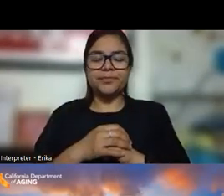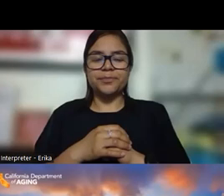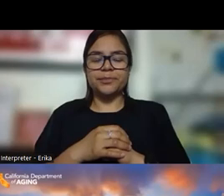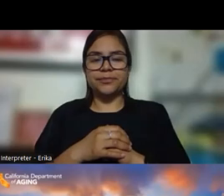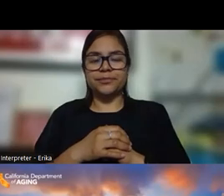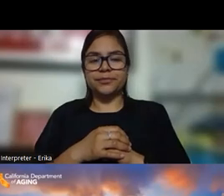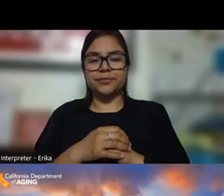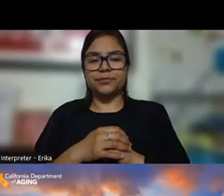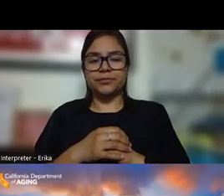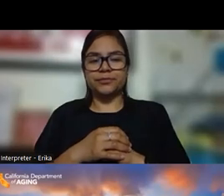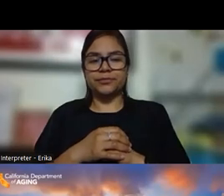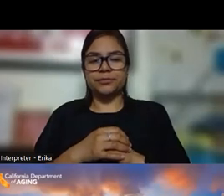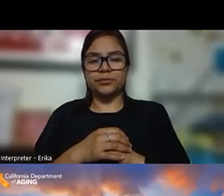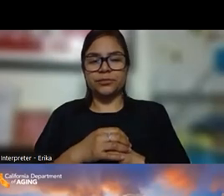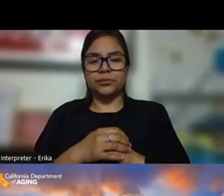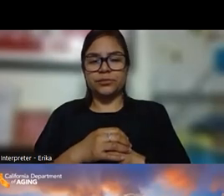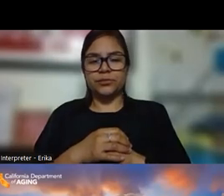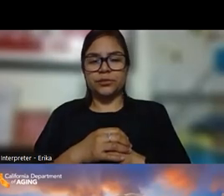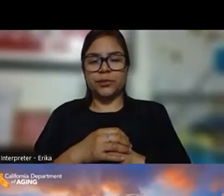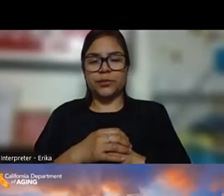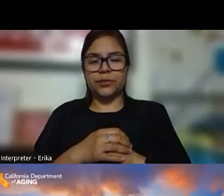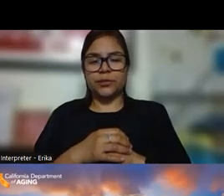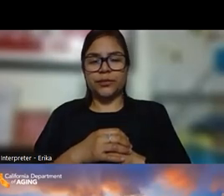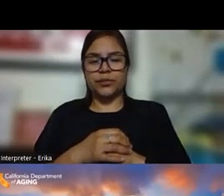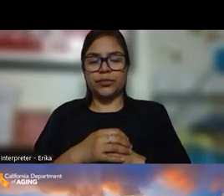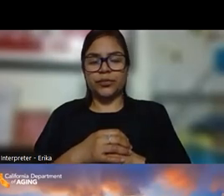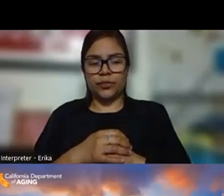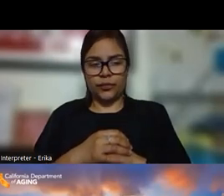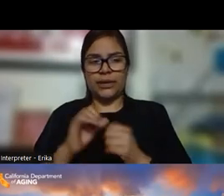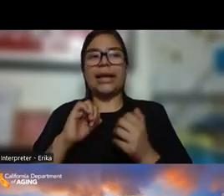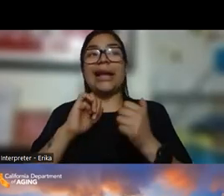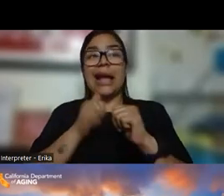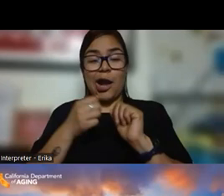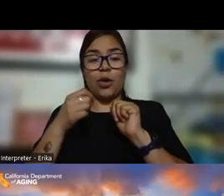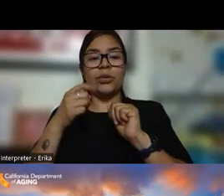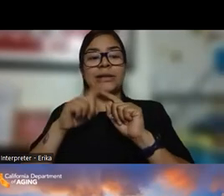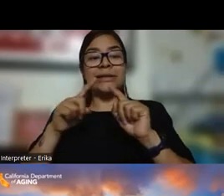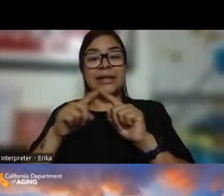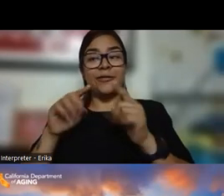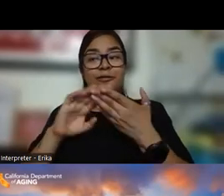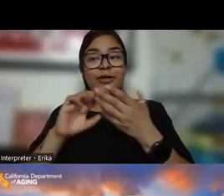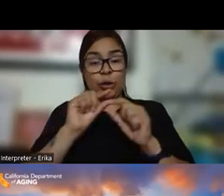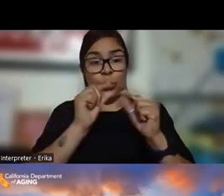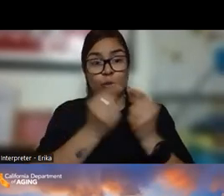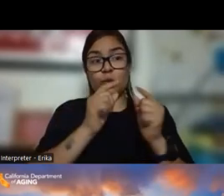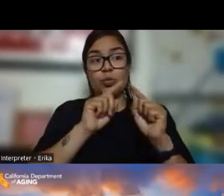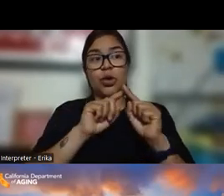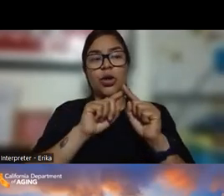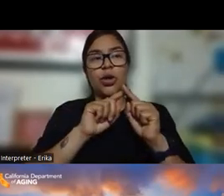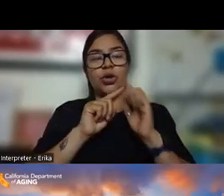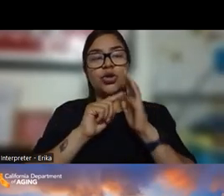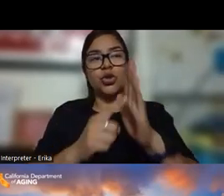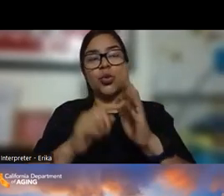how well these communities are reaching disadvantaged populations. We also have, I'm really